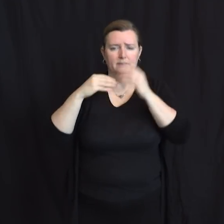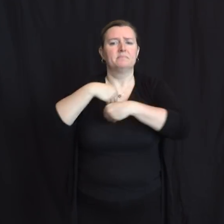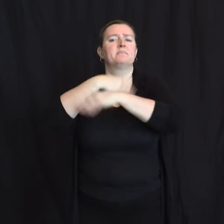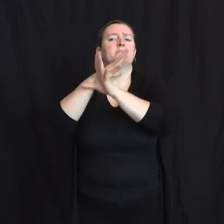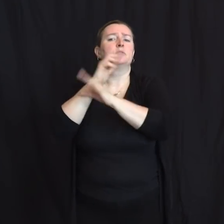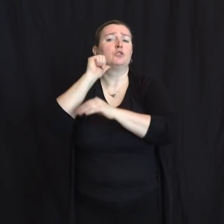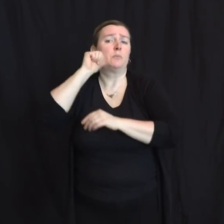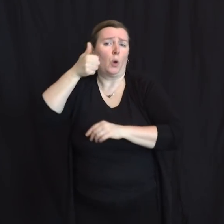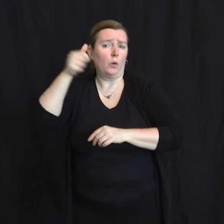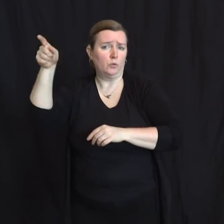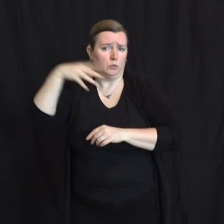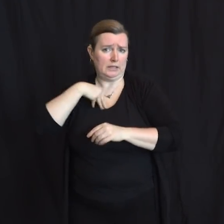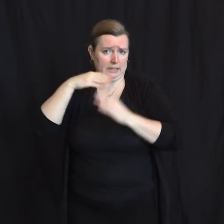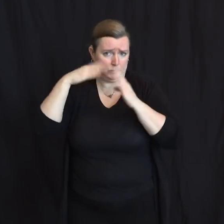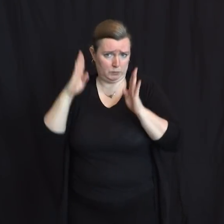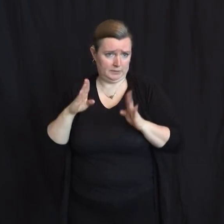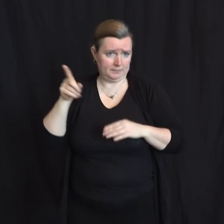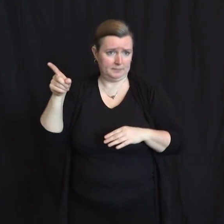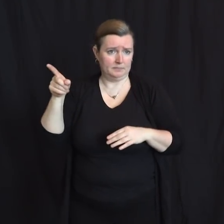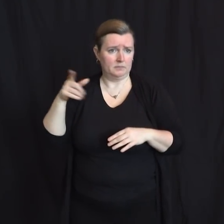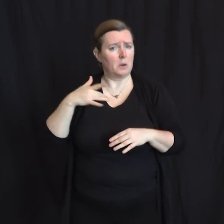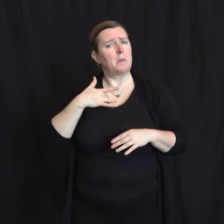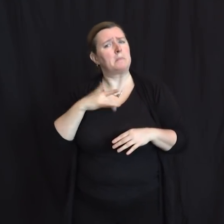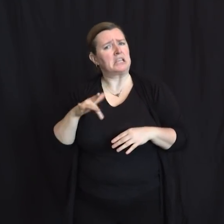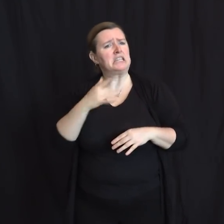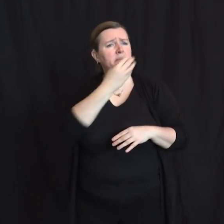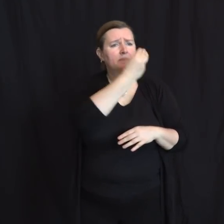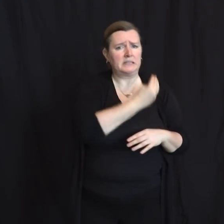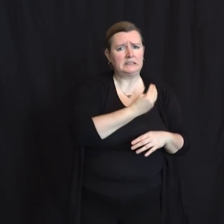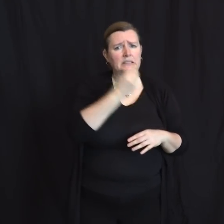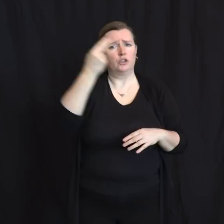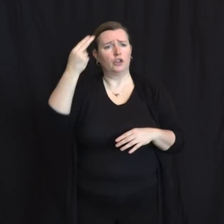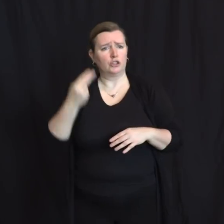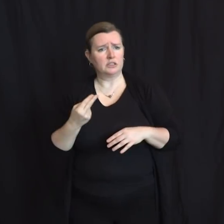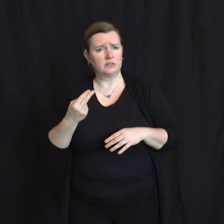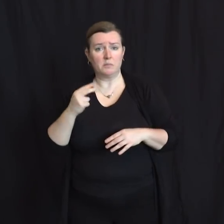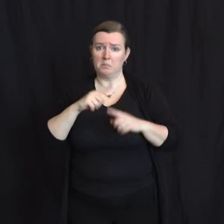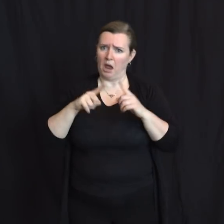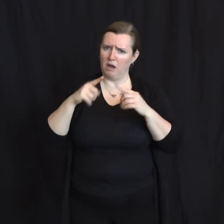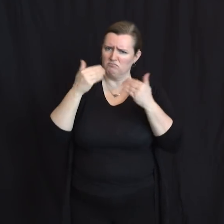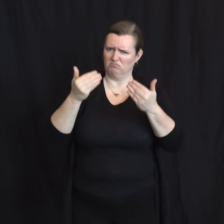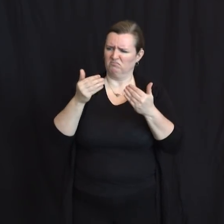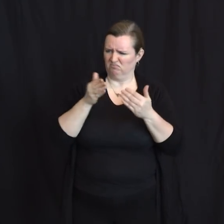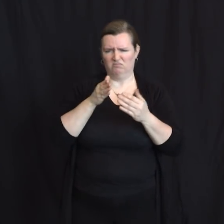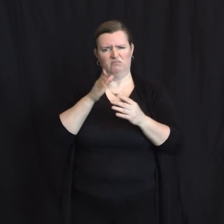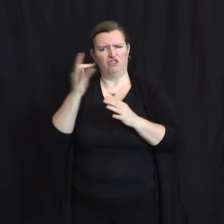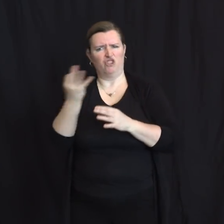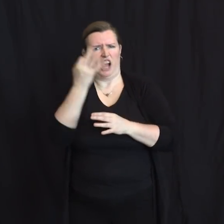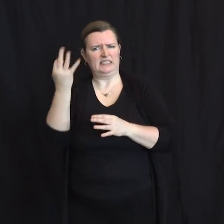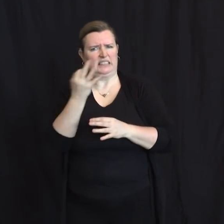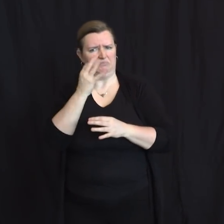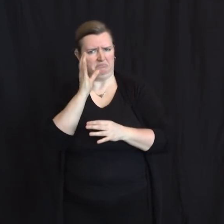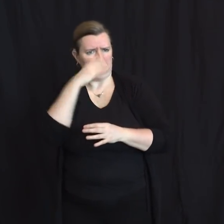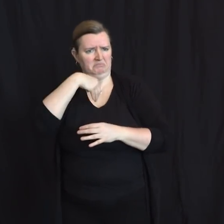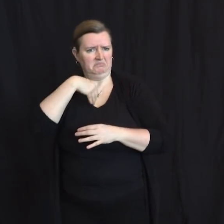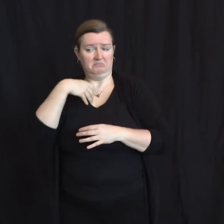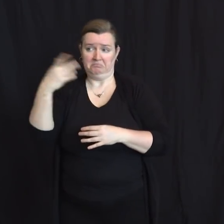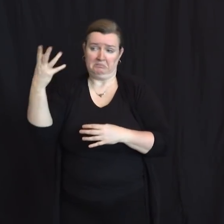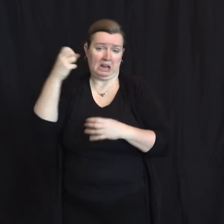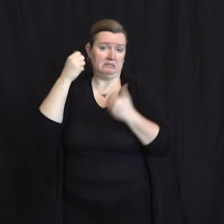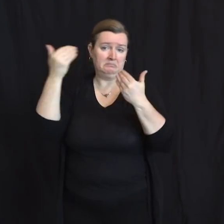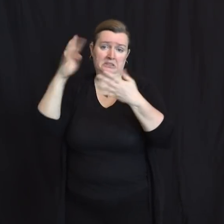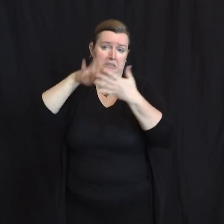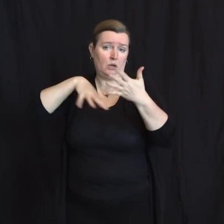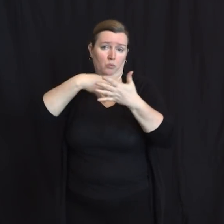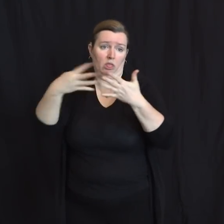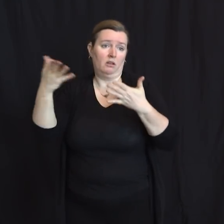They've typically been Mondays and then occasionally Thursdays. Tomorrow, I'm not sure why. I assume it's the schedule of the president and vice president, but we have one